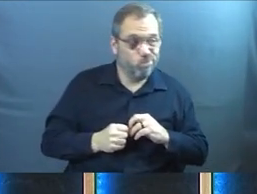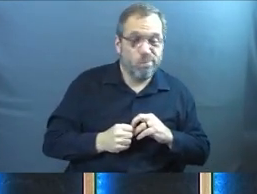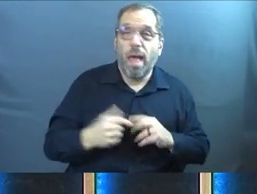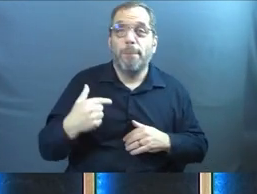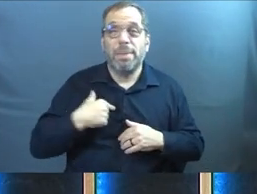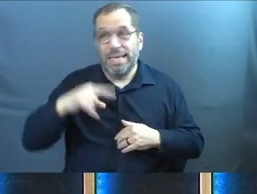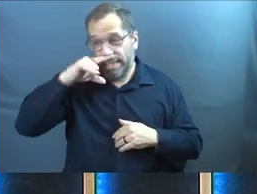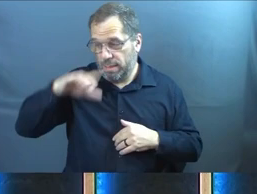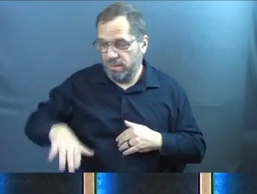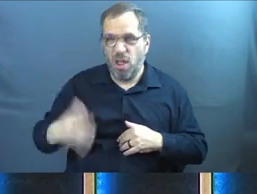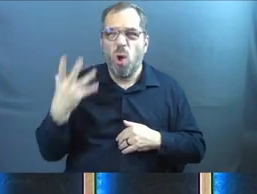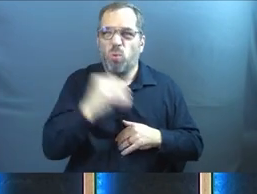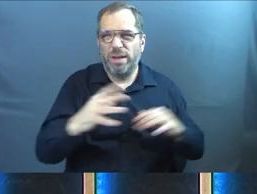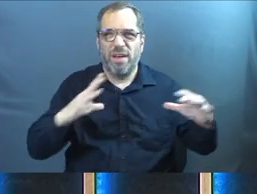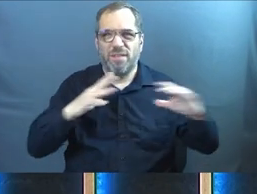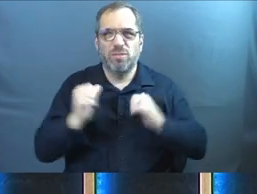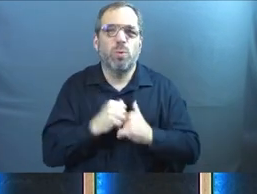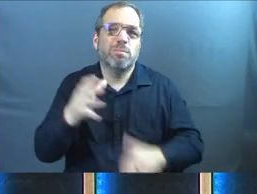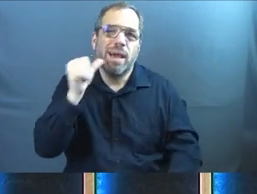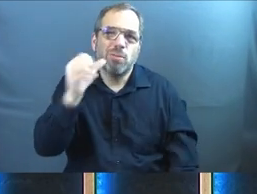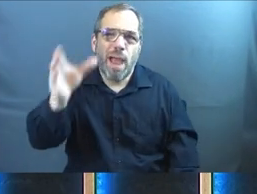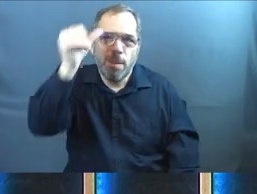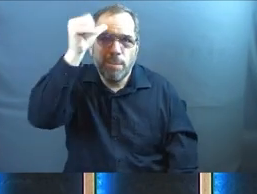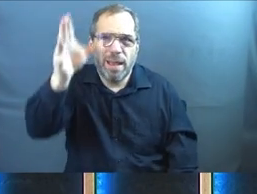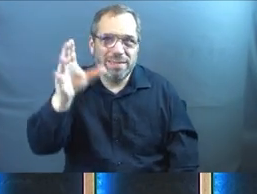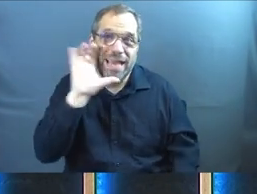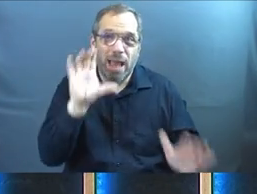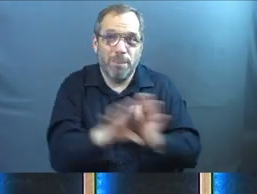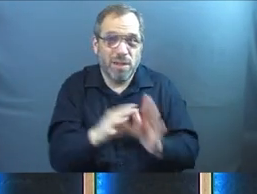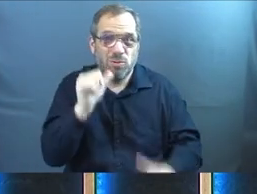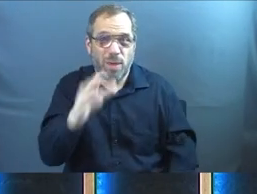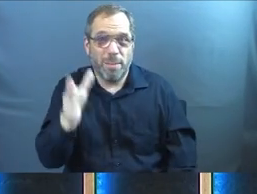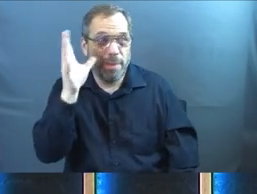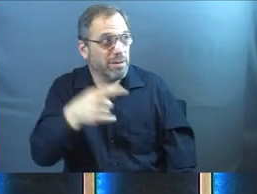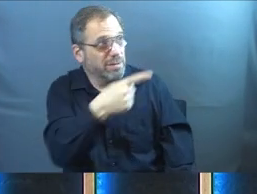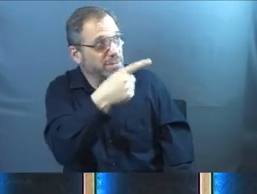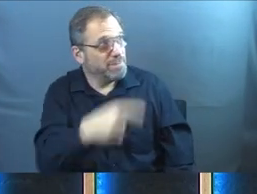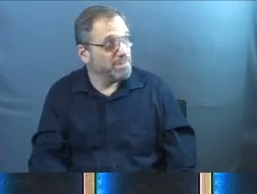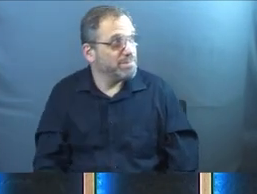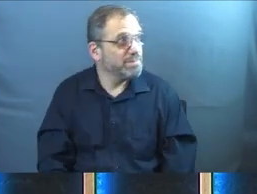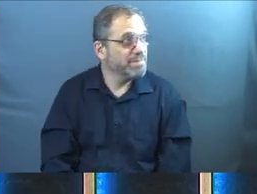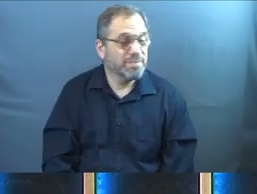When I was a kid, we went on vacation with my grandparents. And I've got a picture of my grandparents right there.